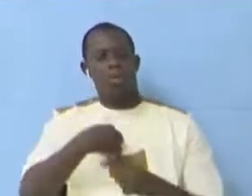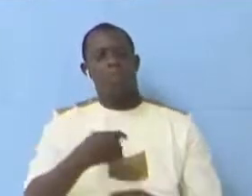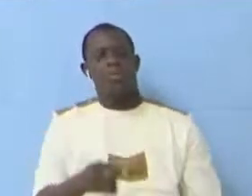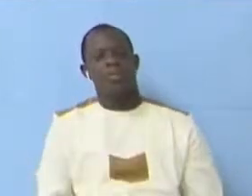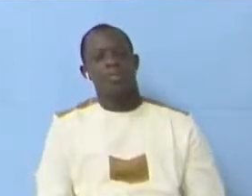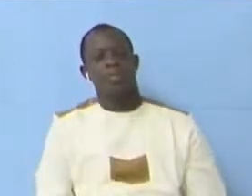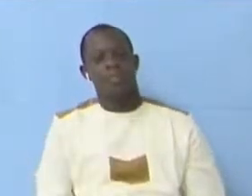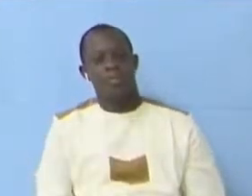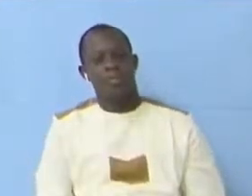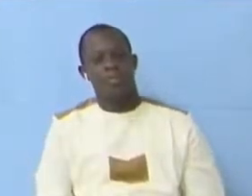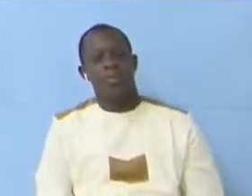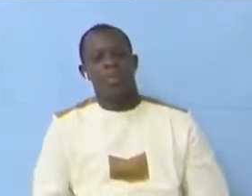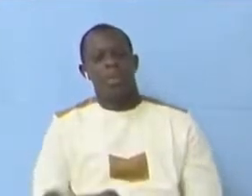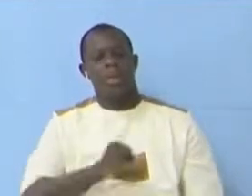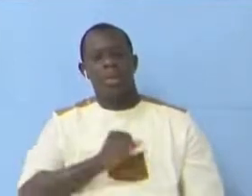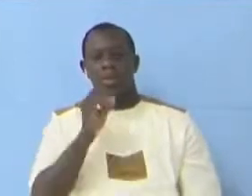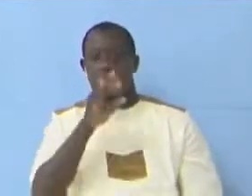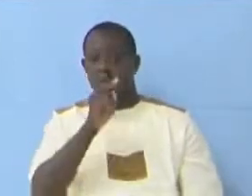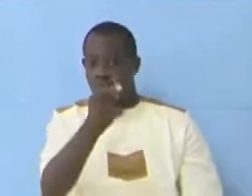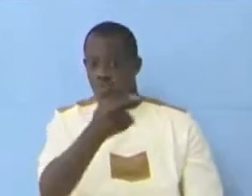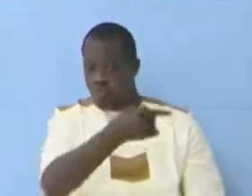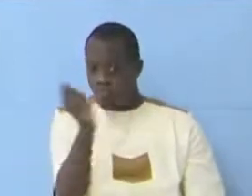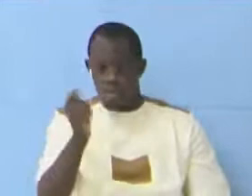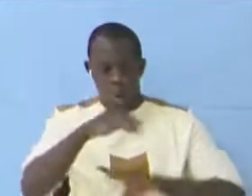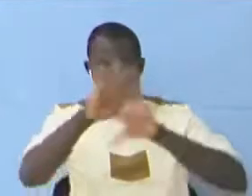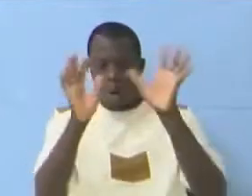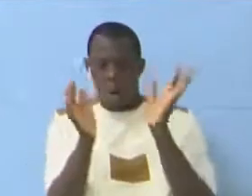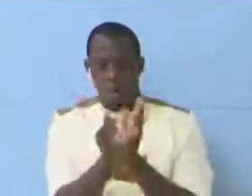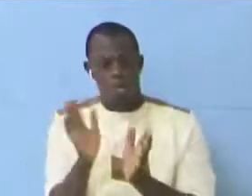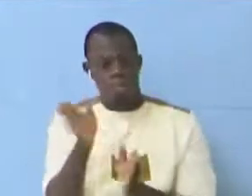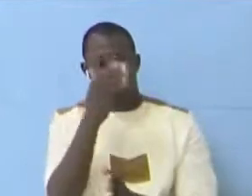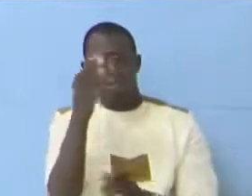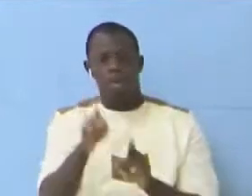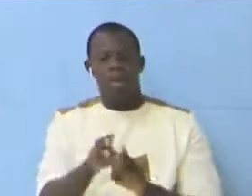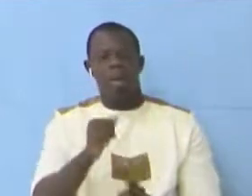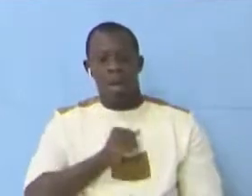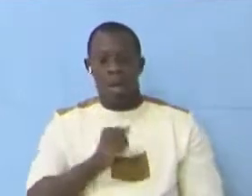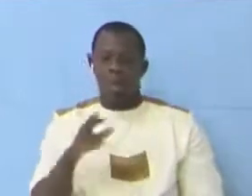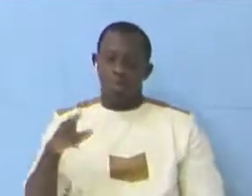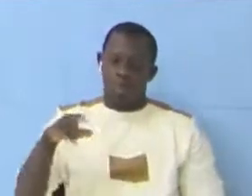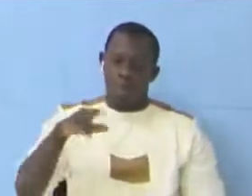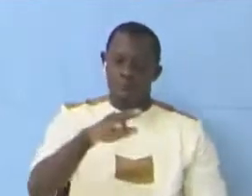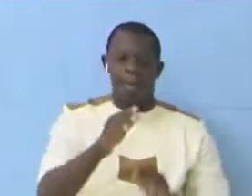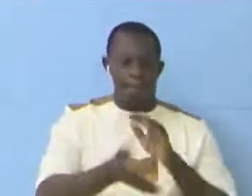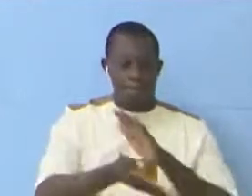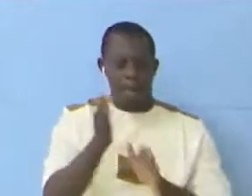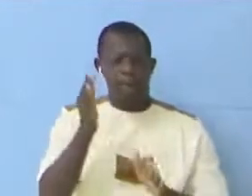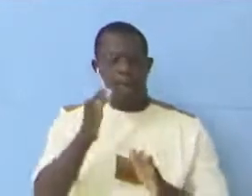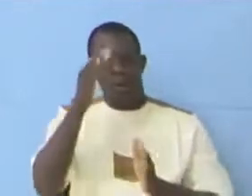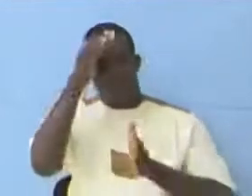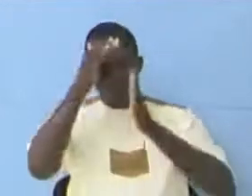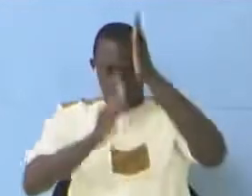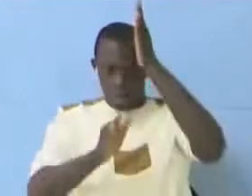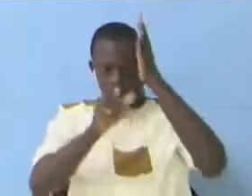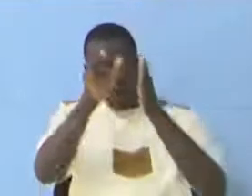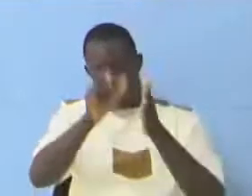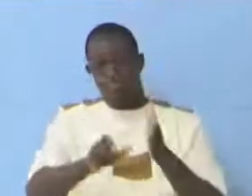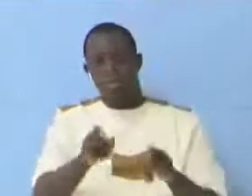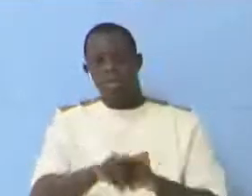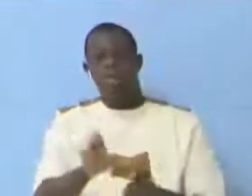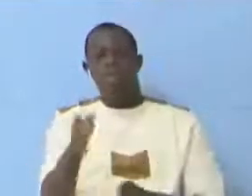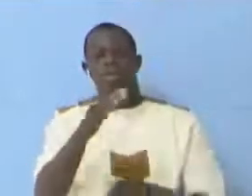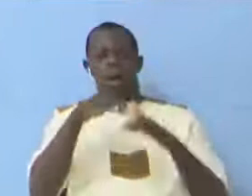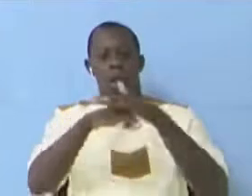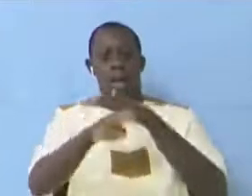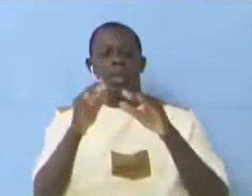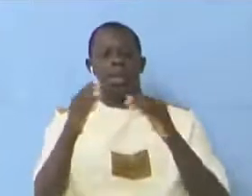man. He said, you are all going. Ci la moo ne yéen ñëpp ay dem. I just walked past the soldier. Ci la romb soldaar bi. Went to the